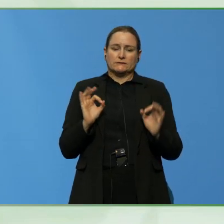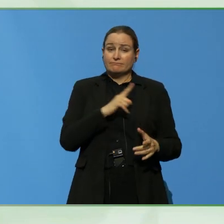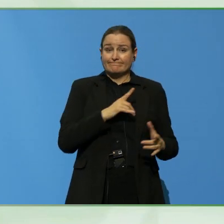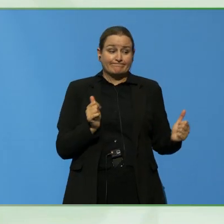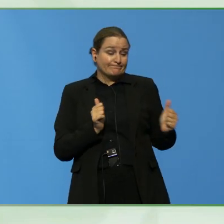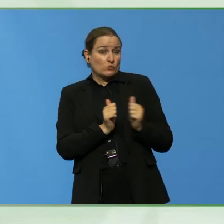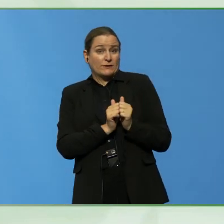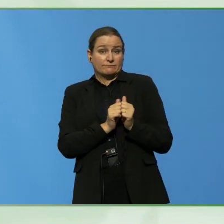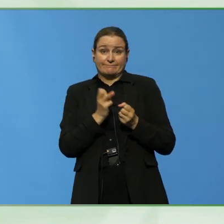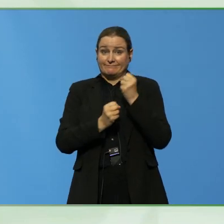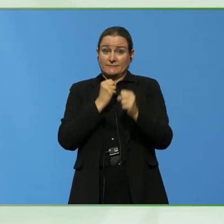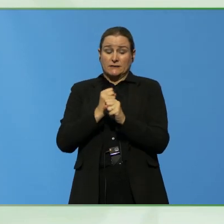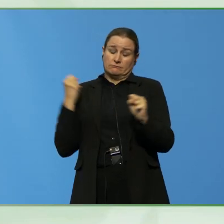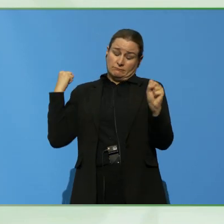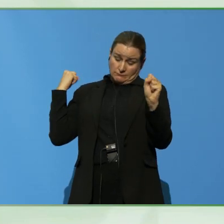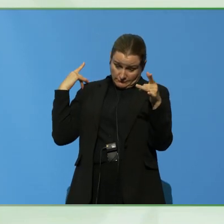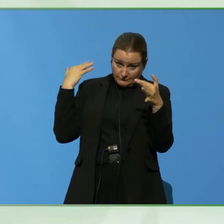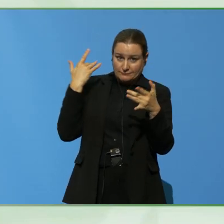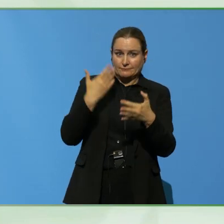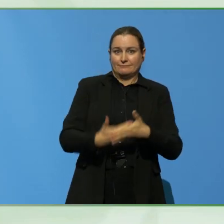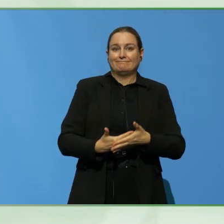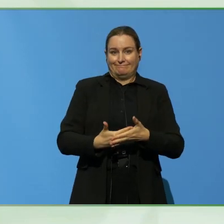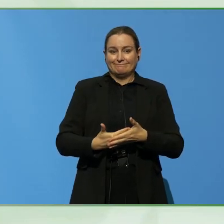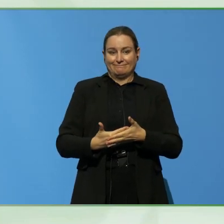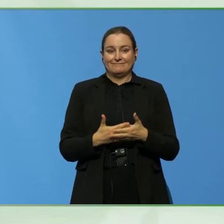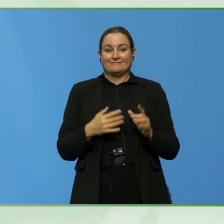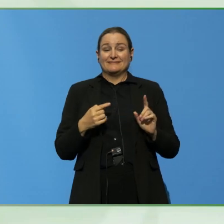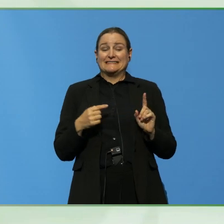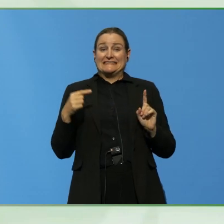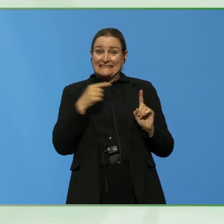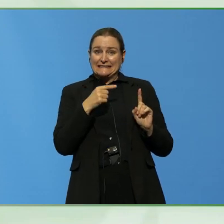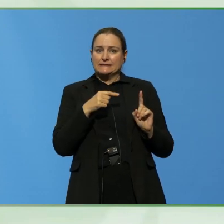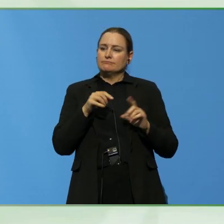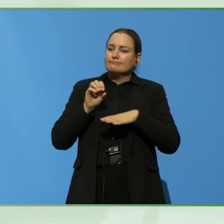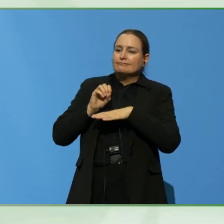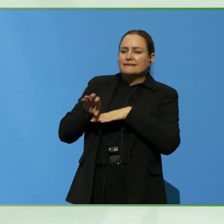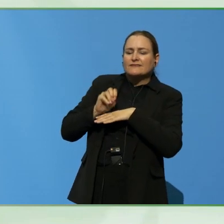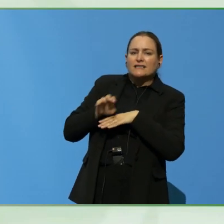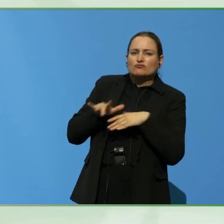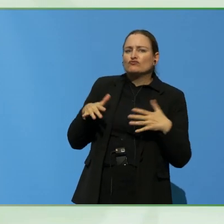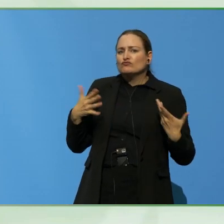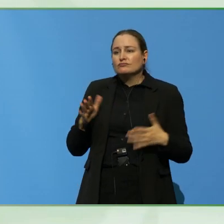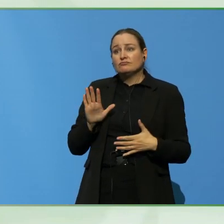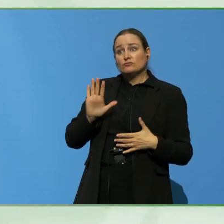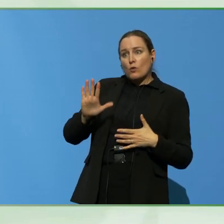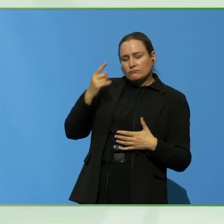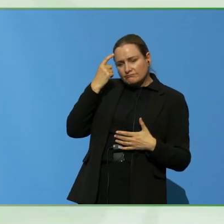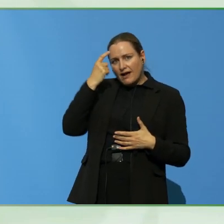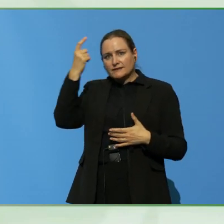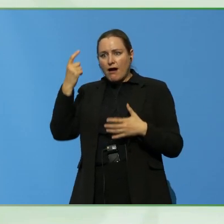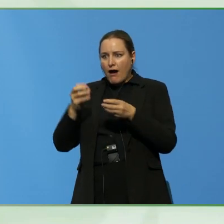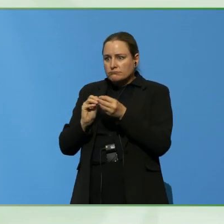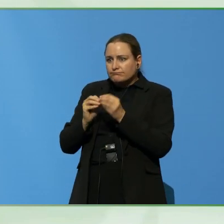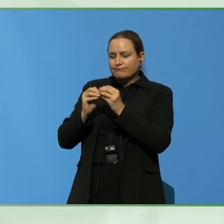many, many years, as well as he was an advisor for Scaling Solutions last year, and he had been a